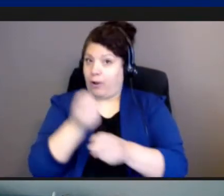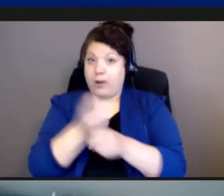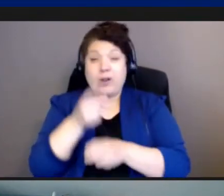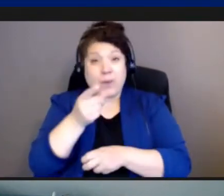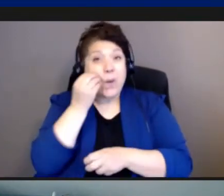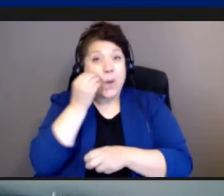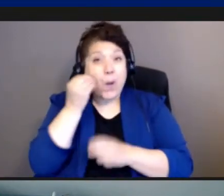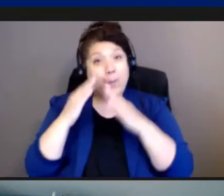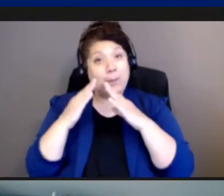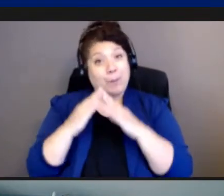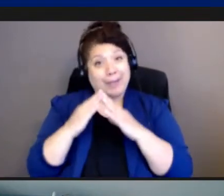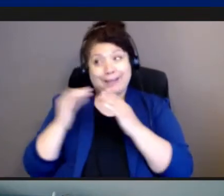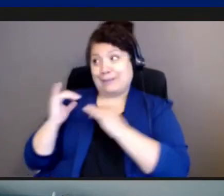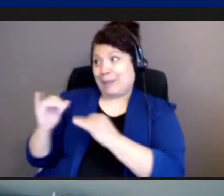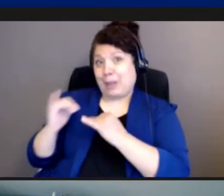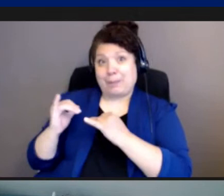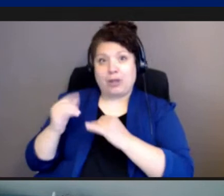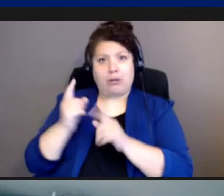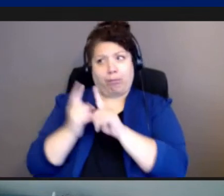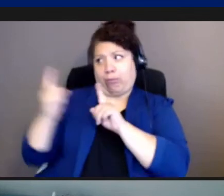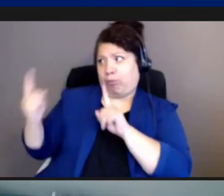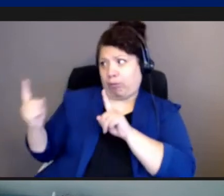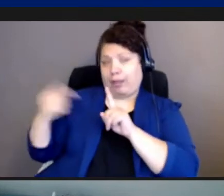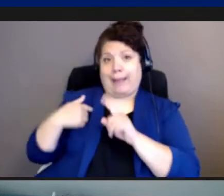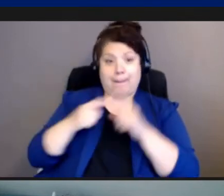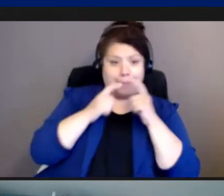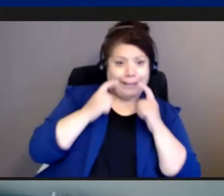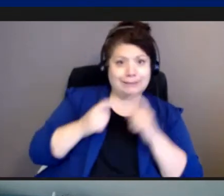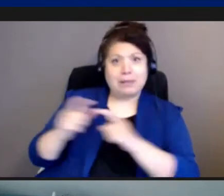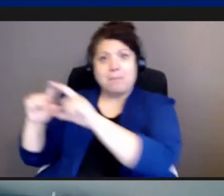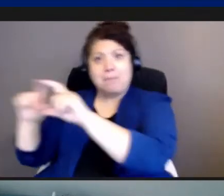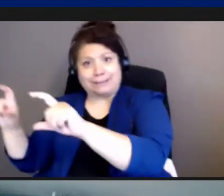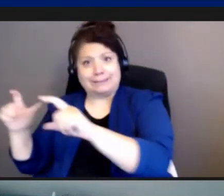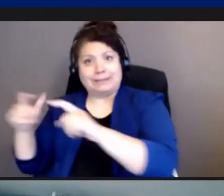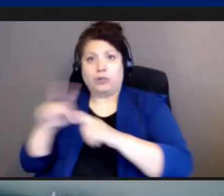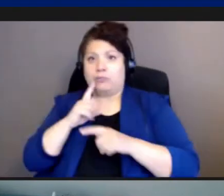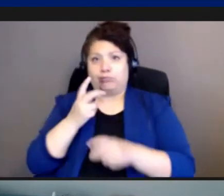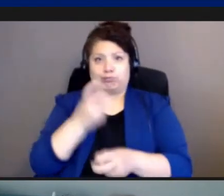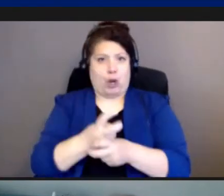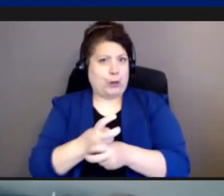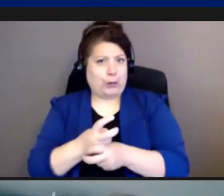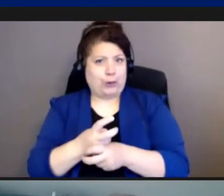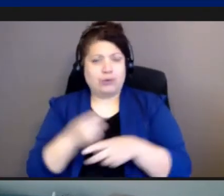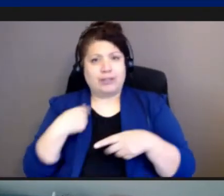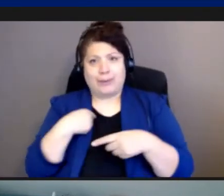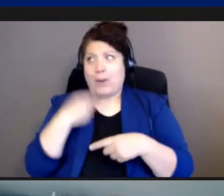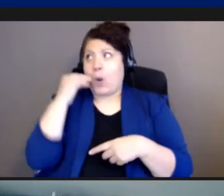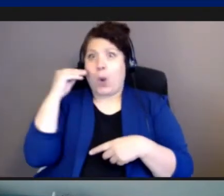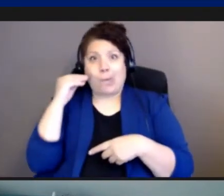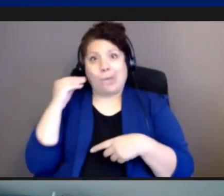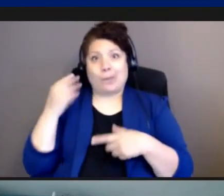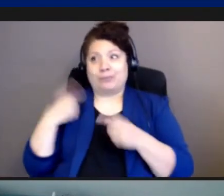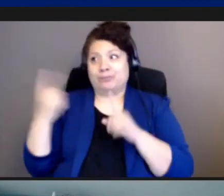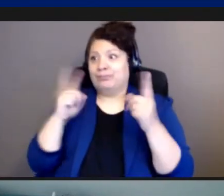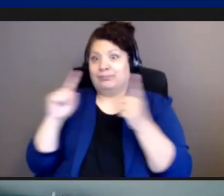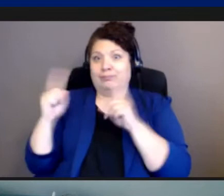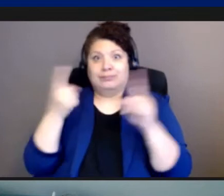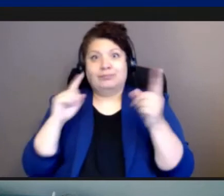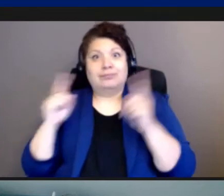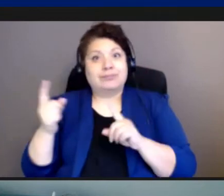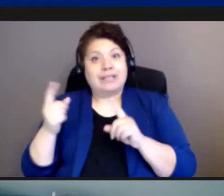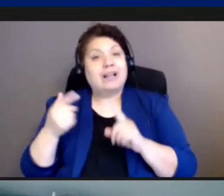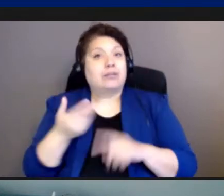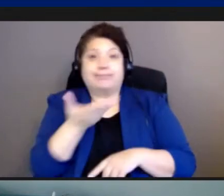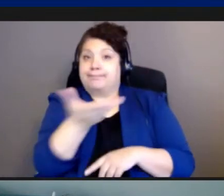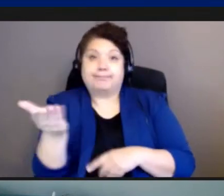distancing. Ideally, wearing a mask on both sides of the situation. So I think every family is going to need to